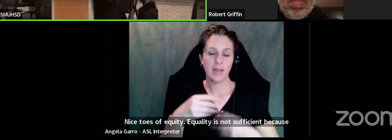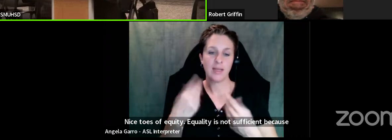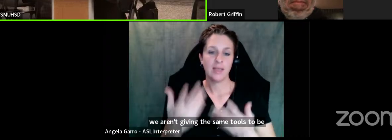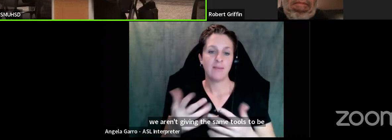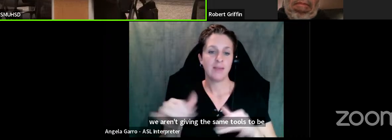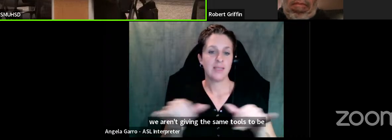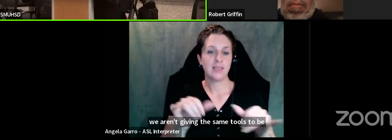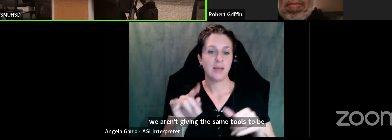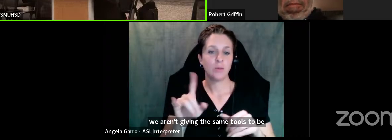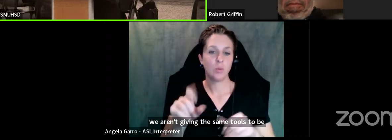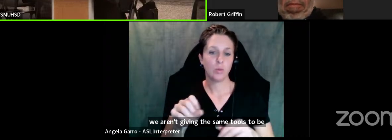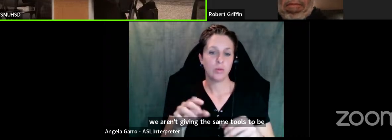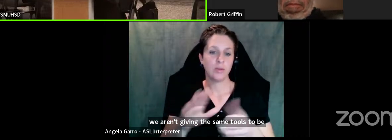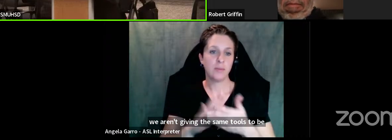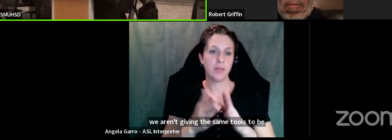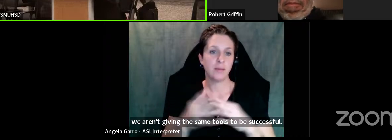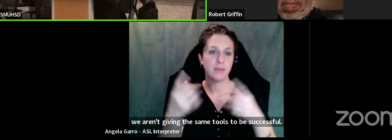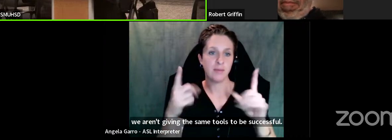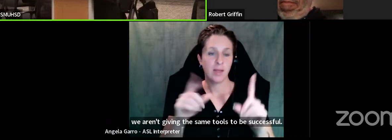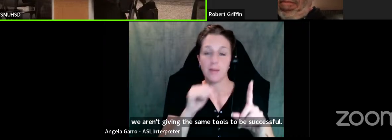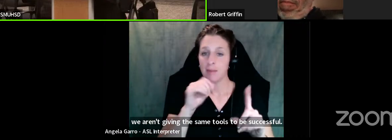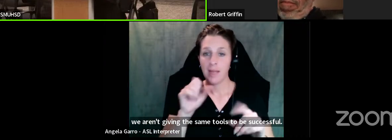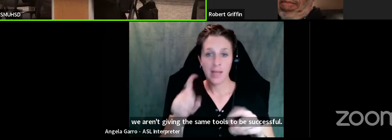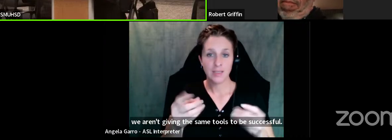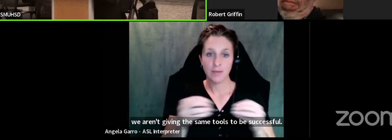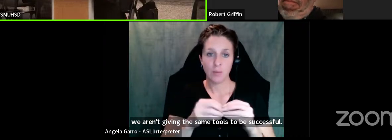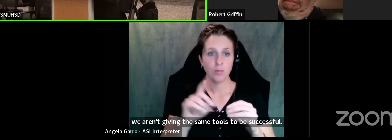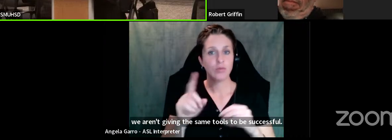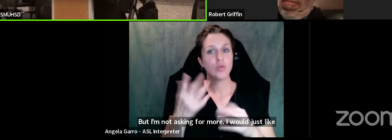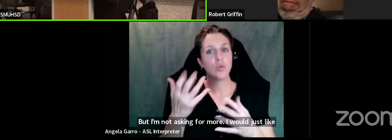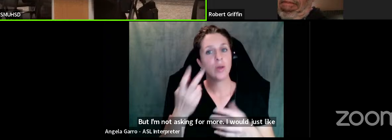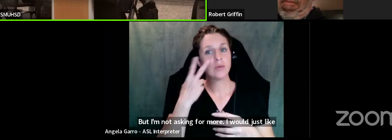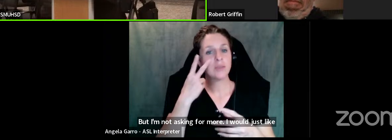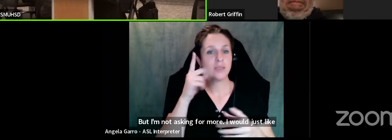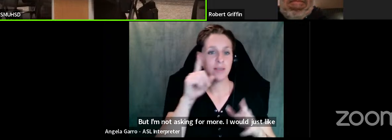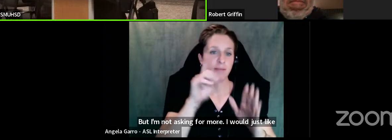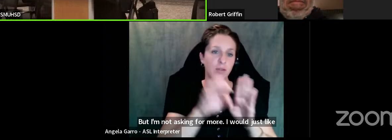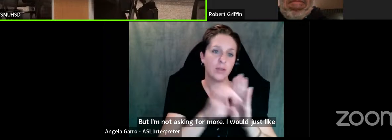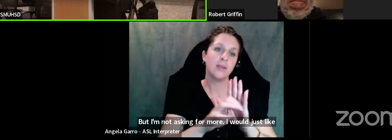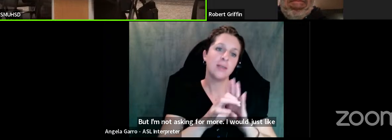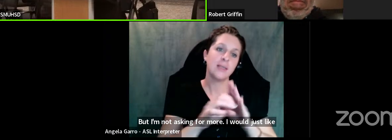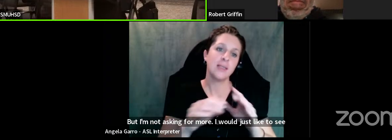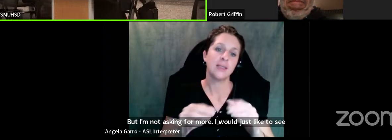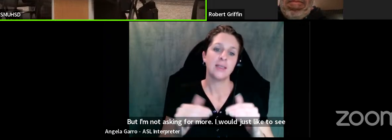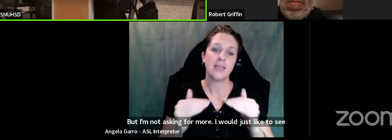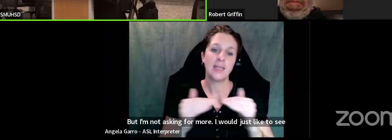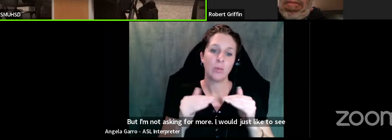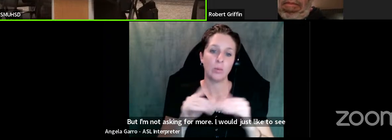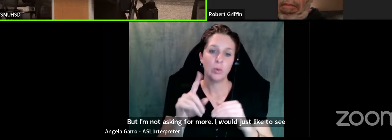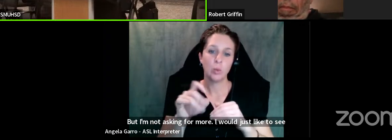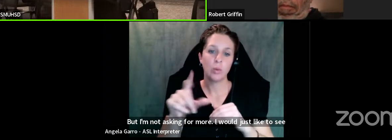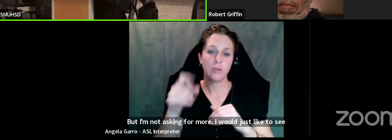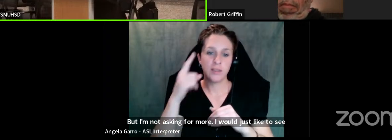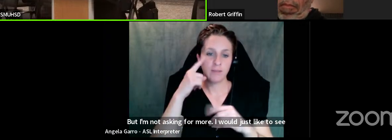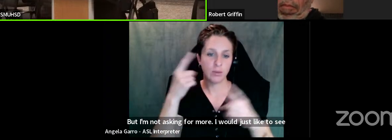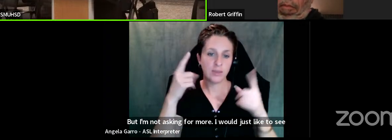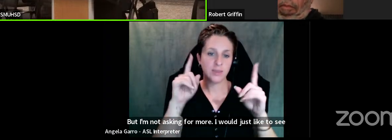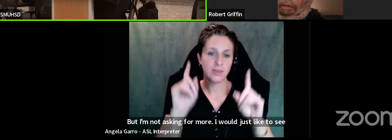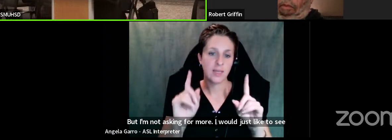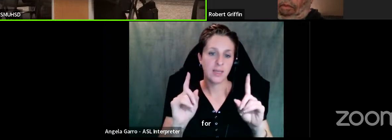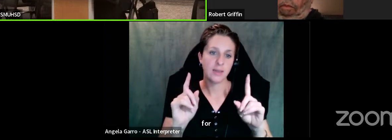successful. But I'm not asking for more. I would just like to see, for instance, equal tools for success. And